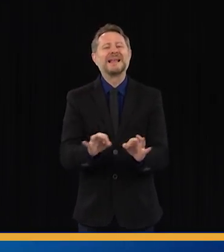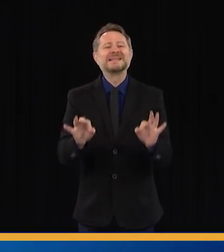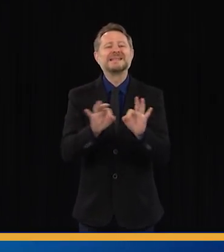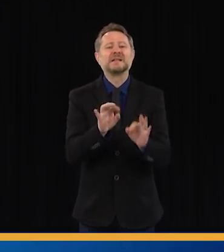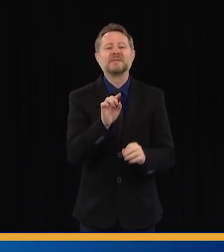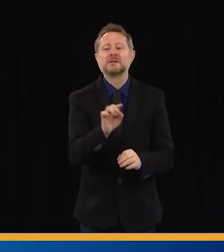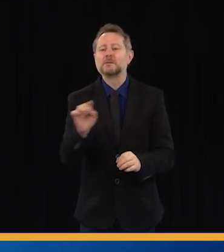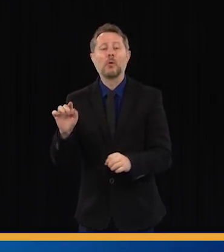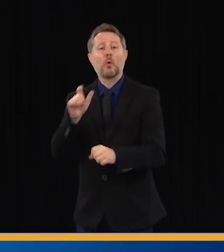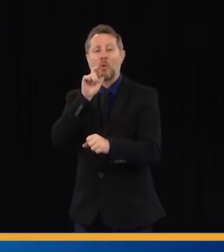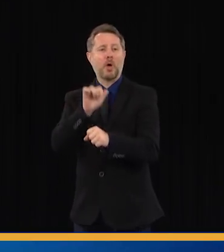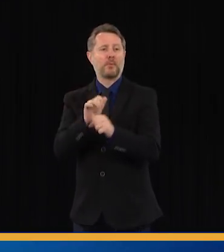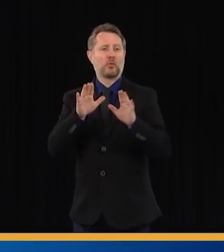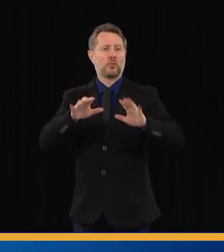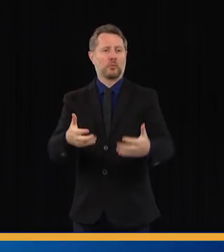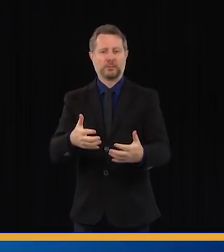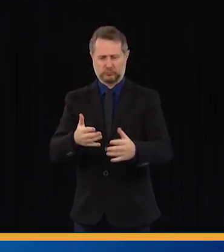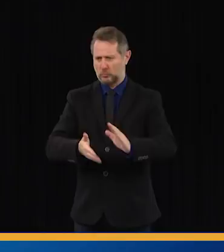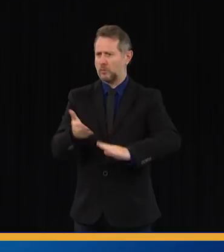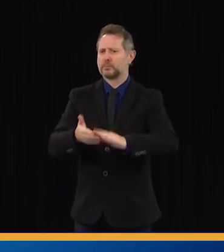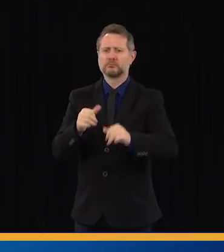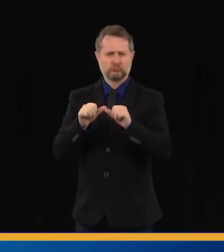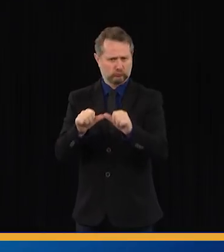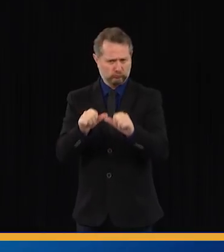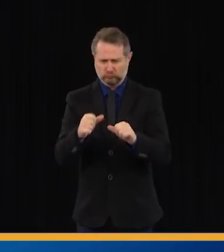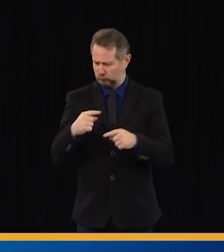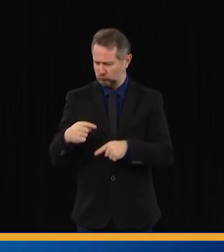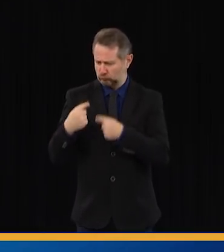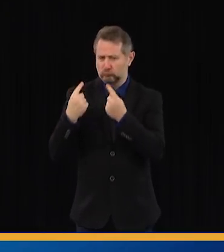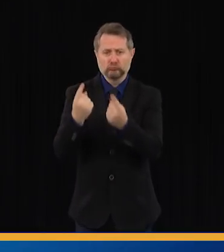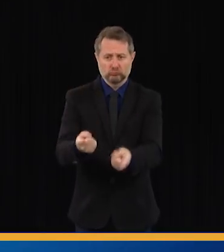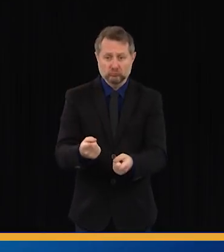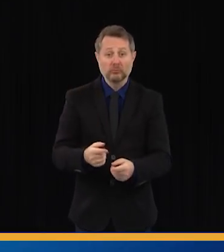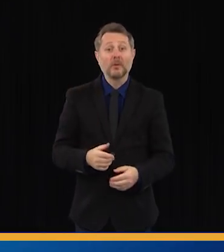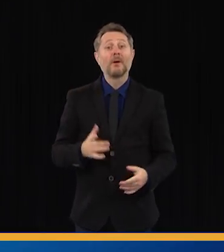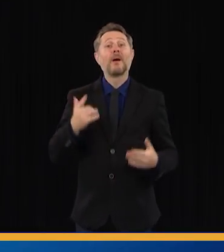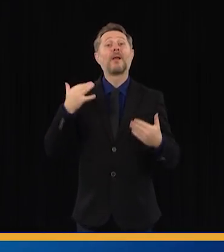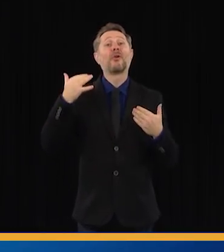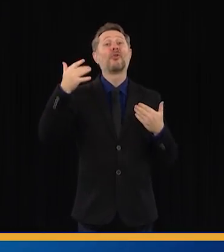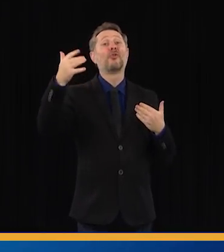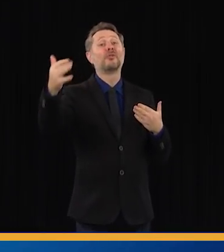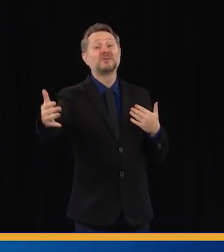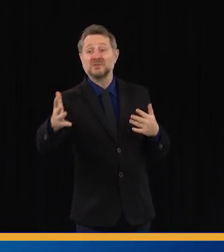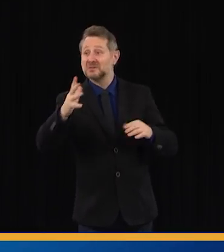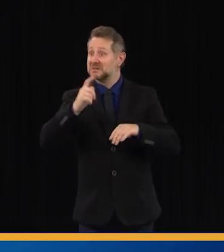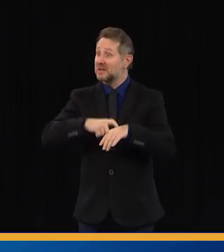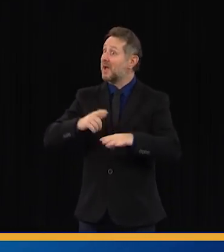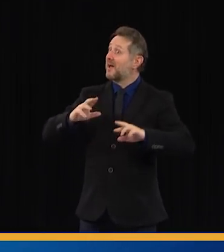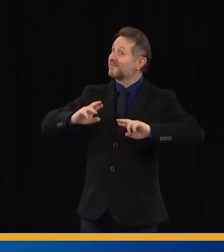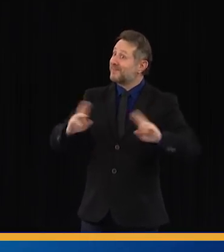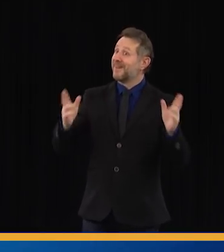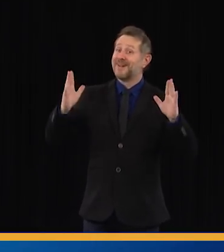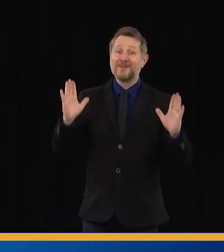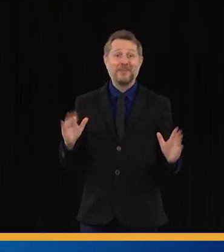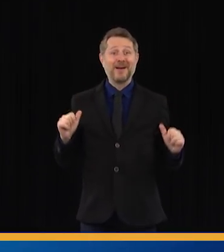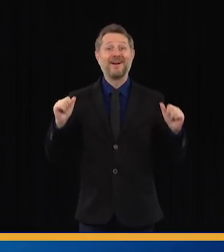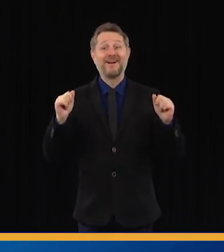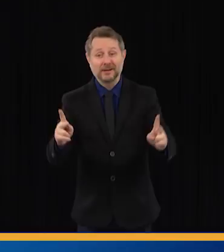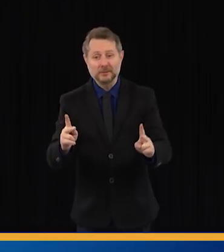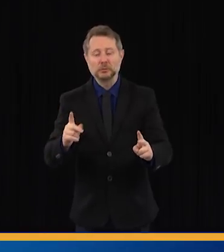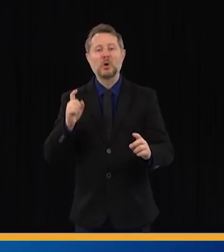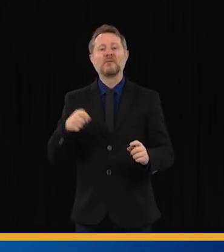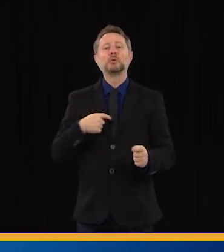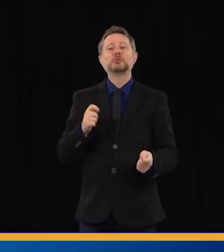services have all been operating. What you will be doing, in essence, on the reopening is recalibrating what